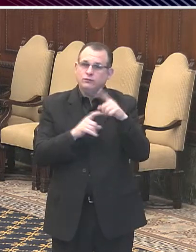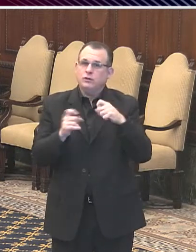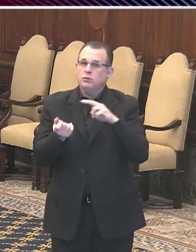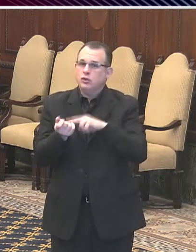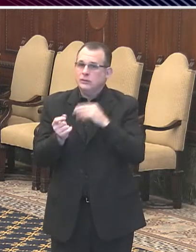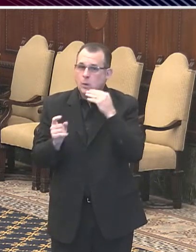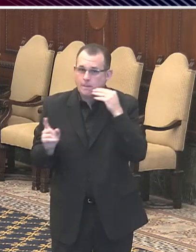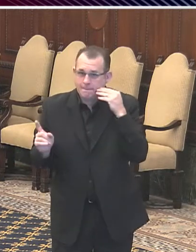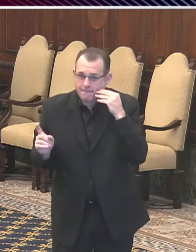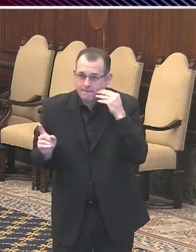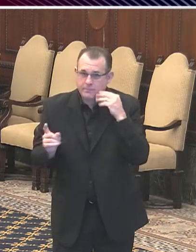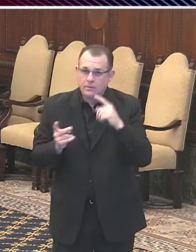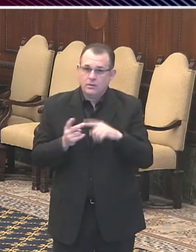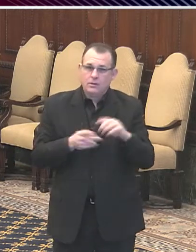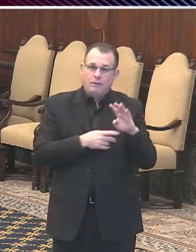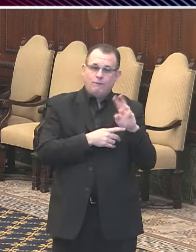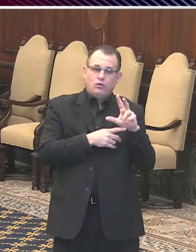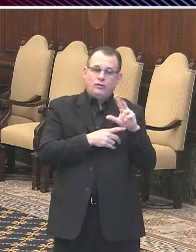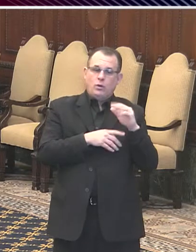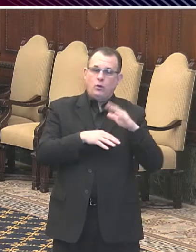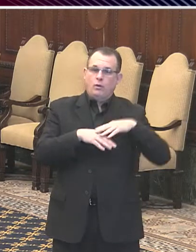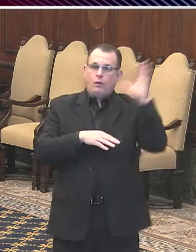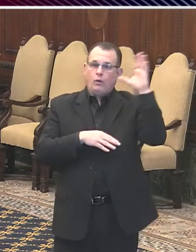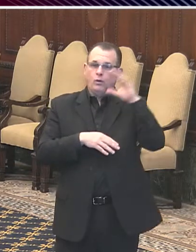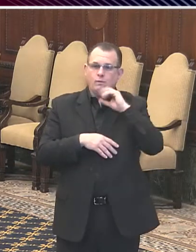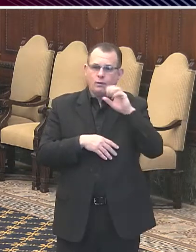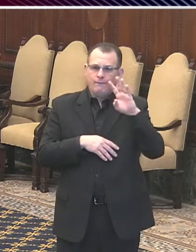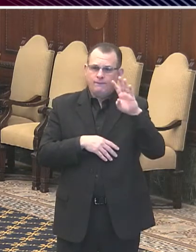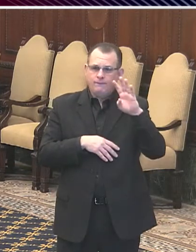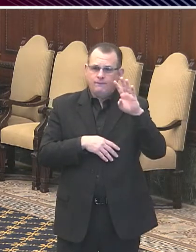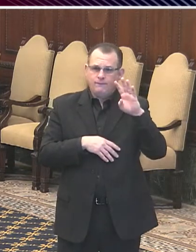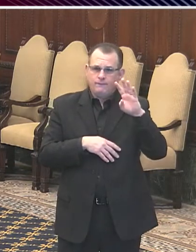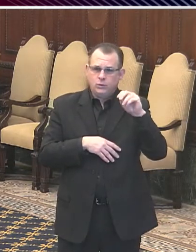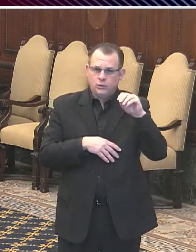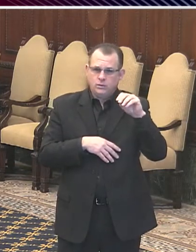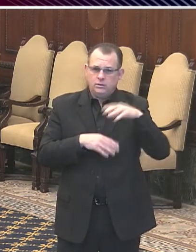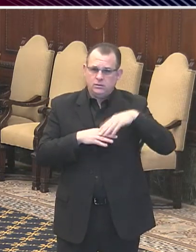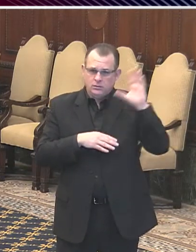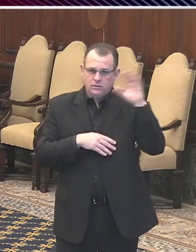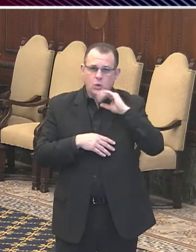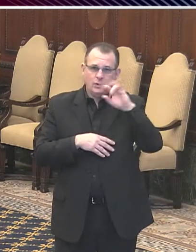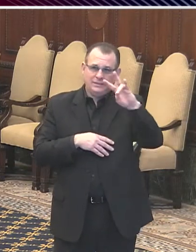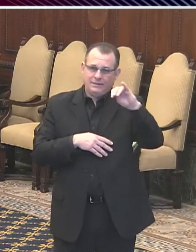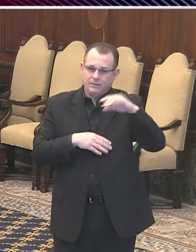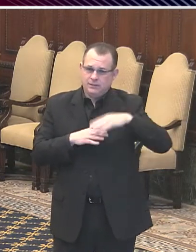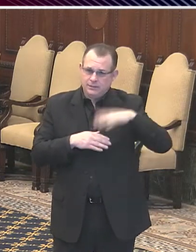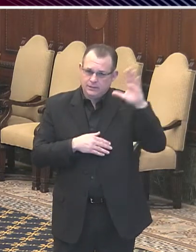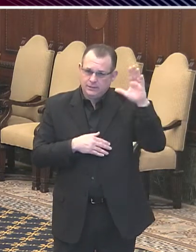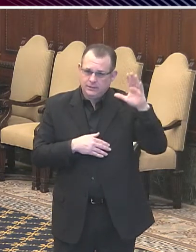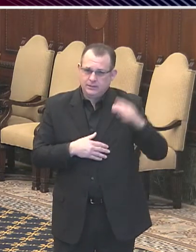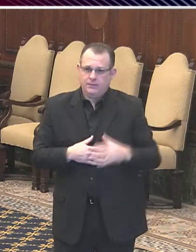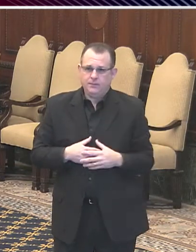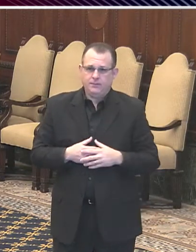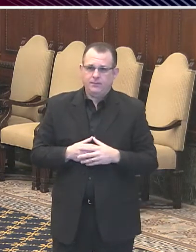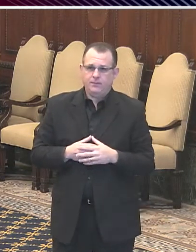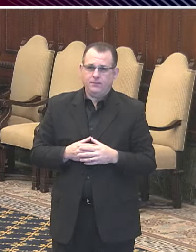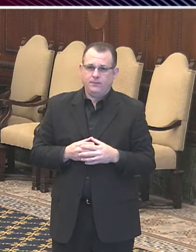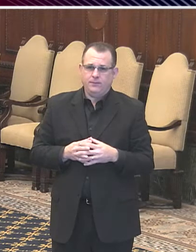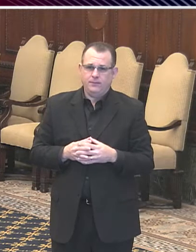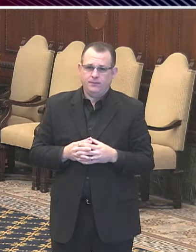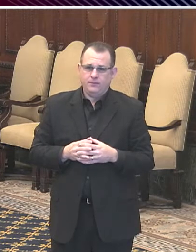43 were over the age of 70. So not everybody, but this has predominantly been in elderly people and people who otherwise have chronic medical